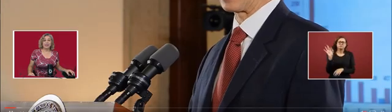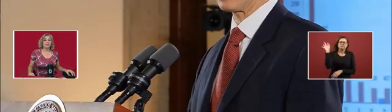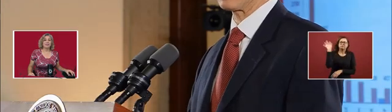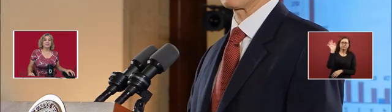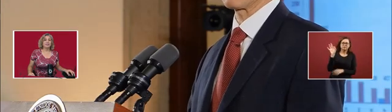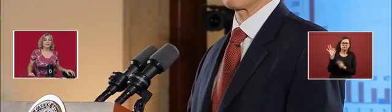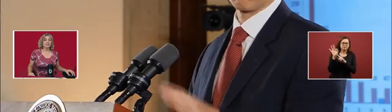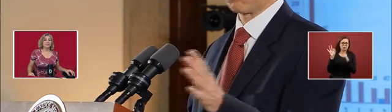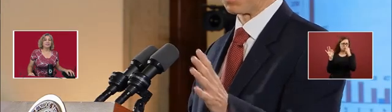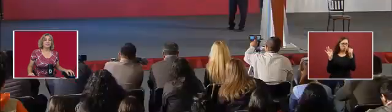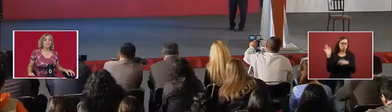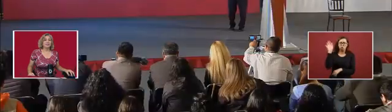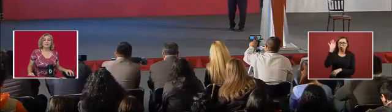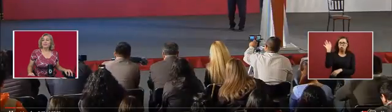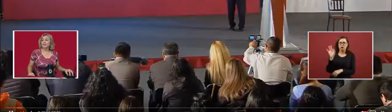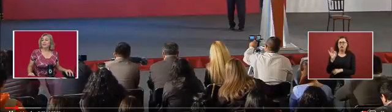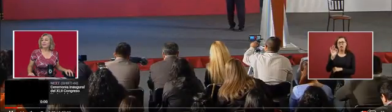mind the bye part.